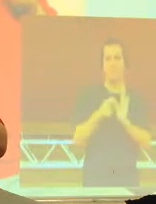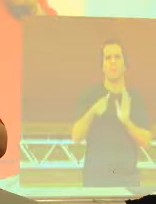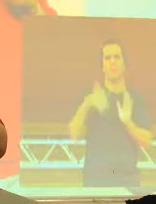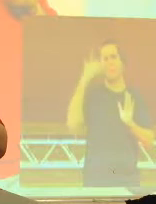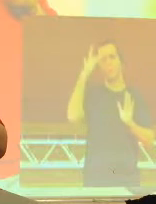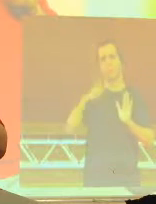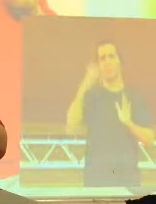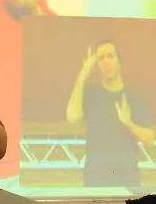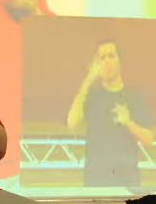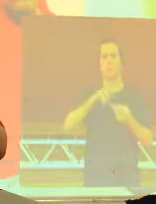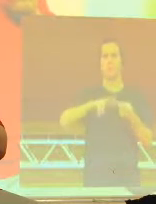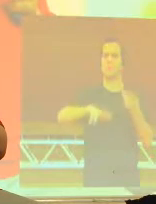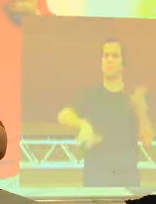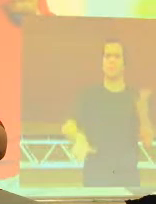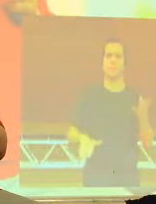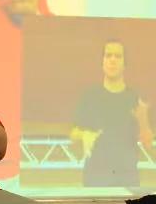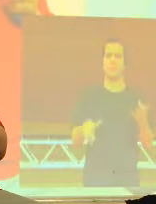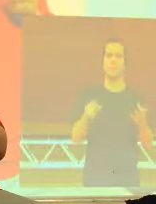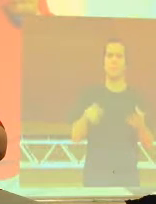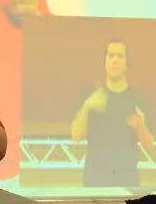graphical interfaces.